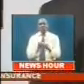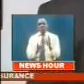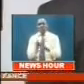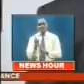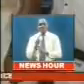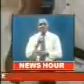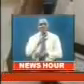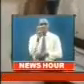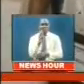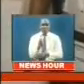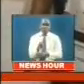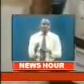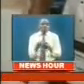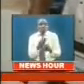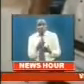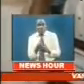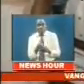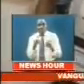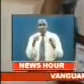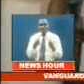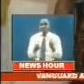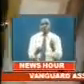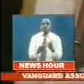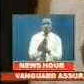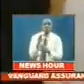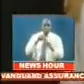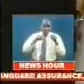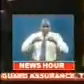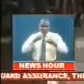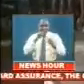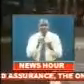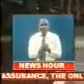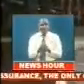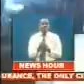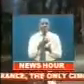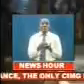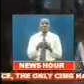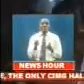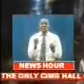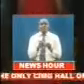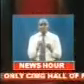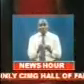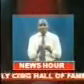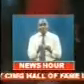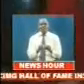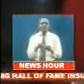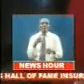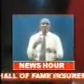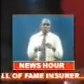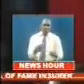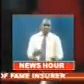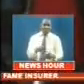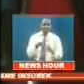our countries. Despite its rapid growth, analysts say failures including a distorted tax